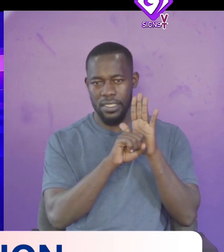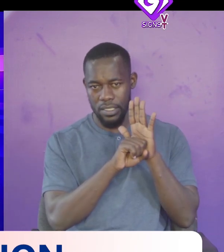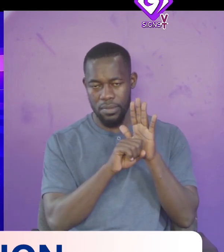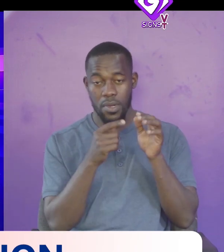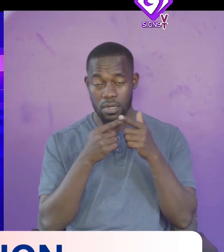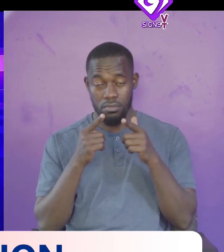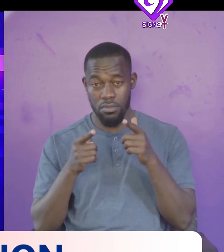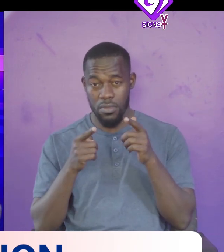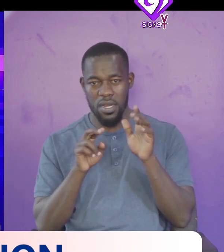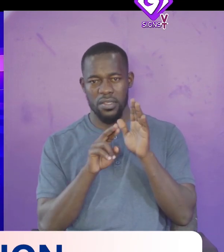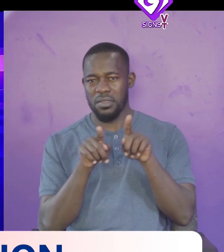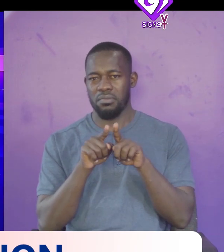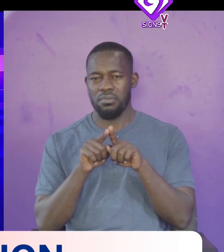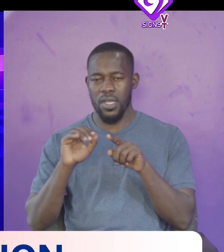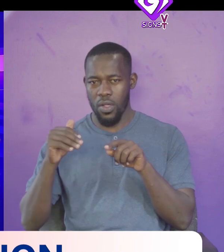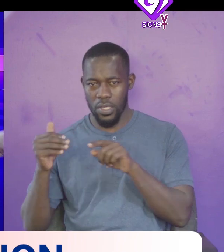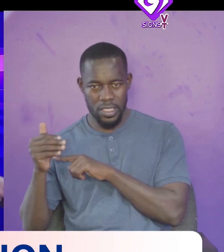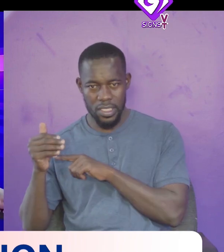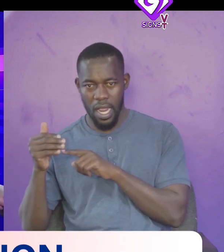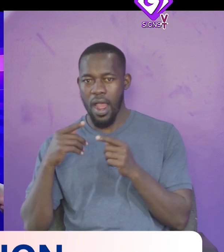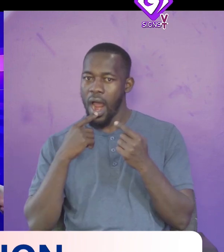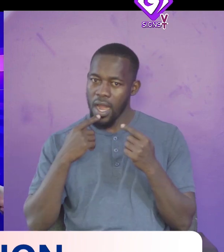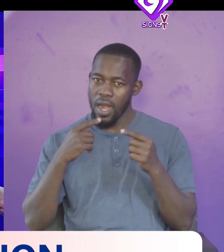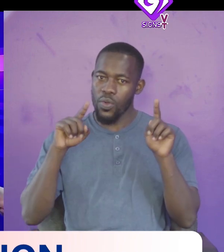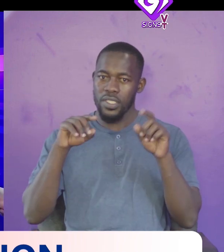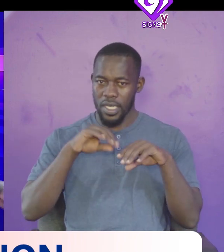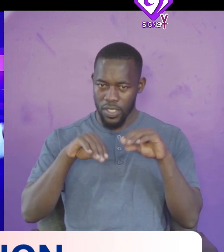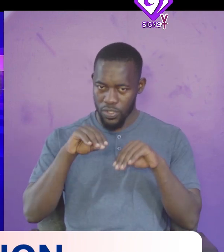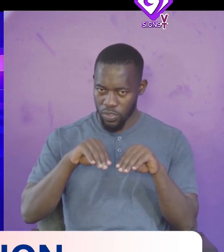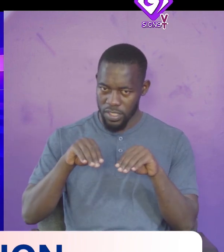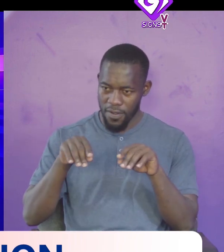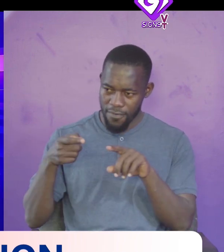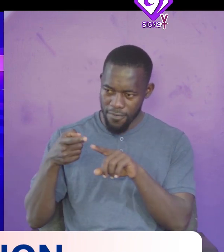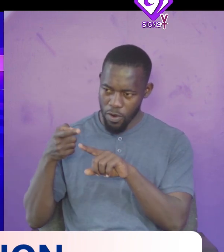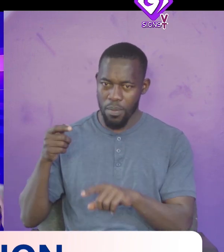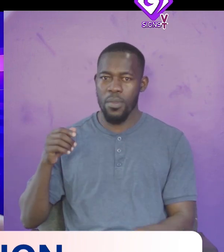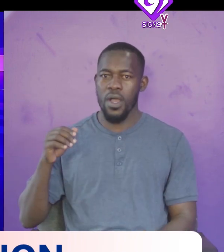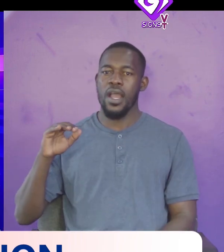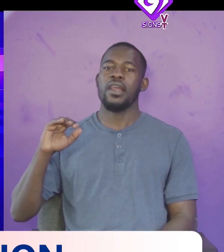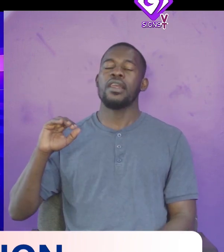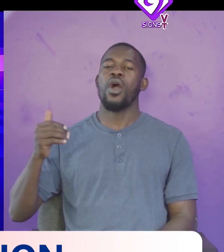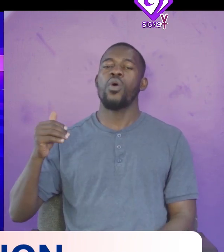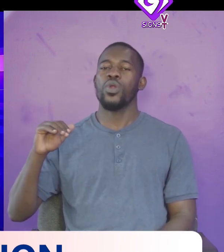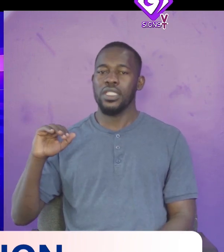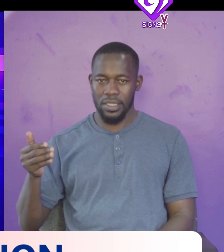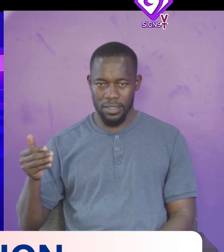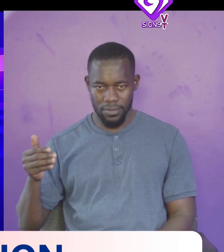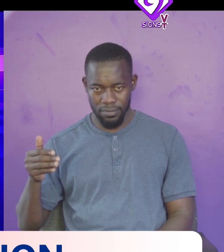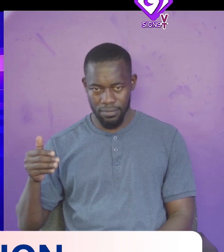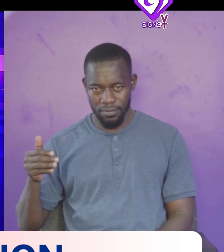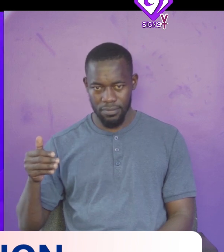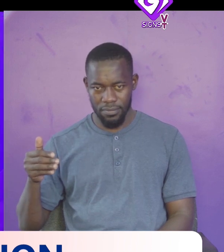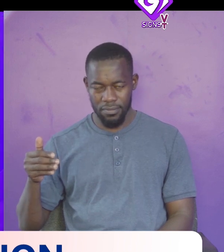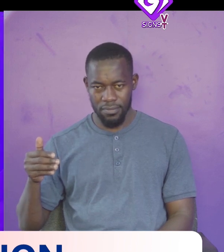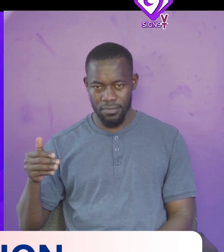that declares that particular election in that state, even if it is a national election. Do you feel like that National